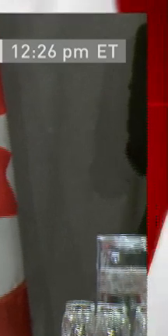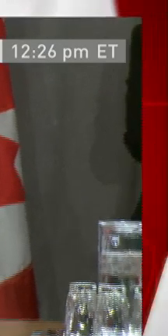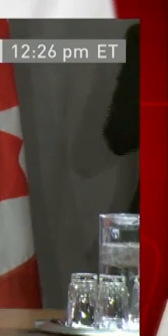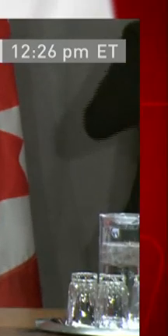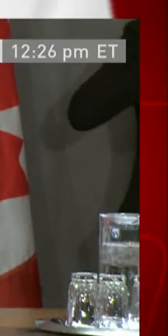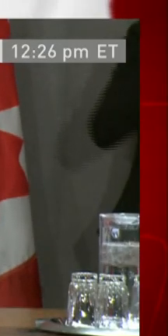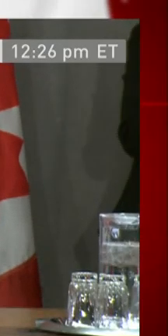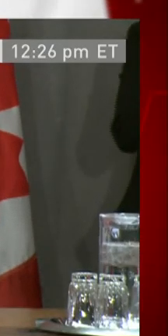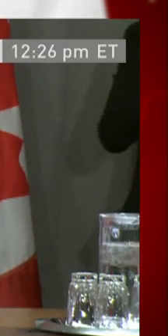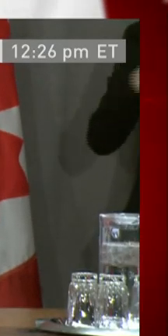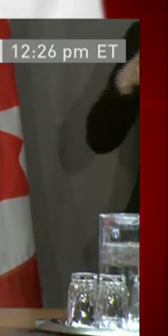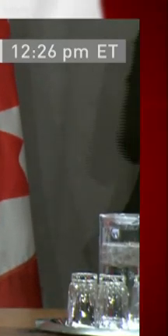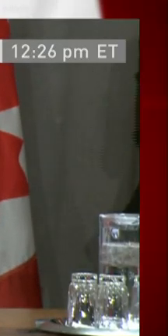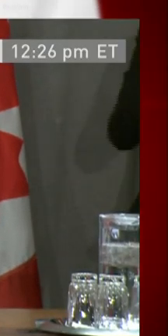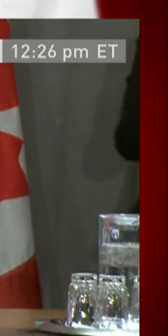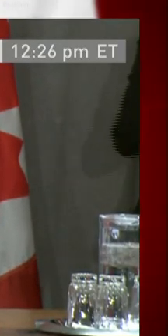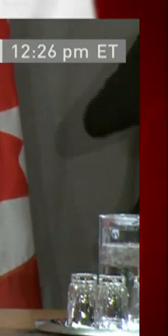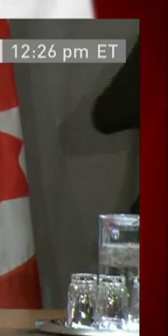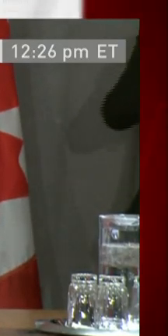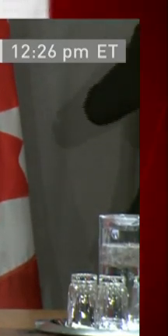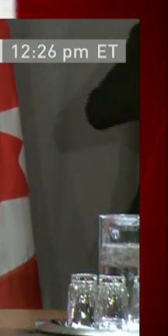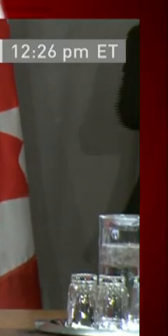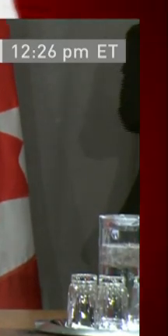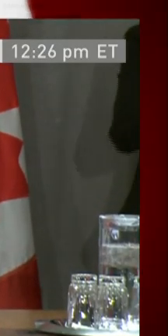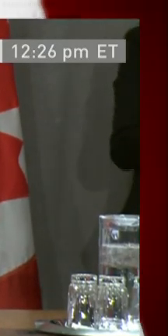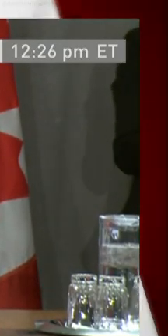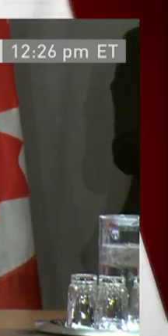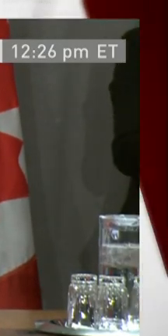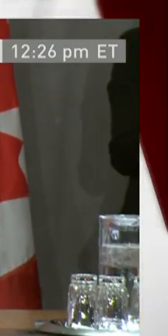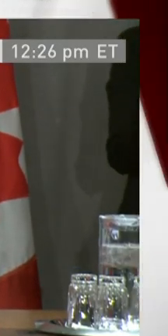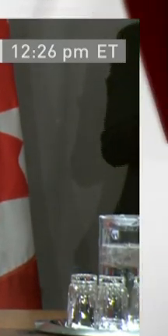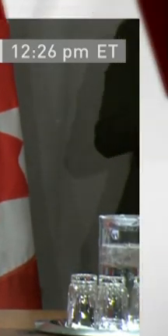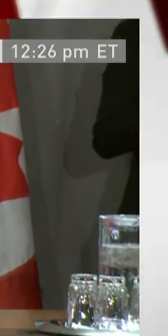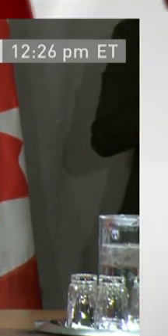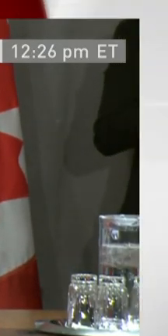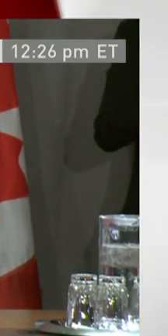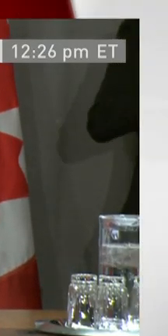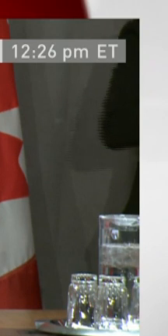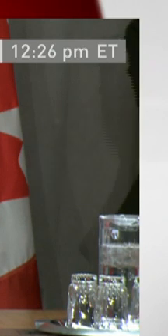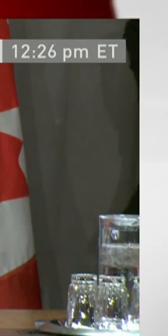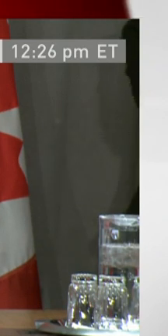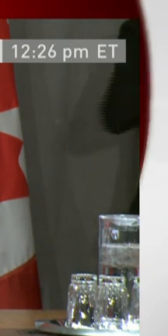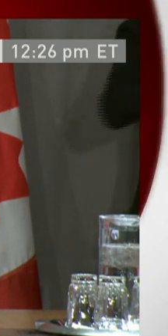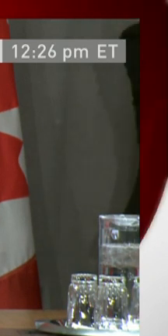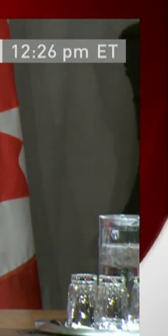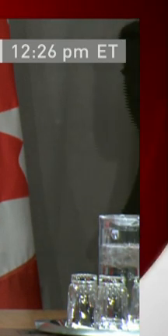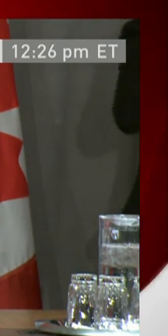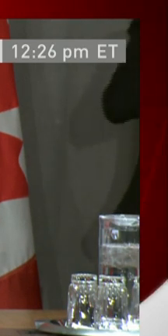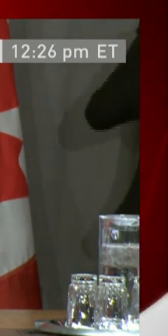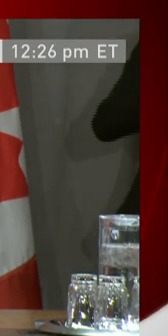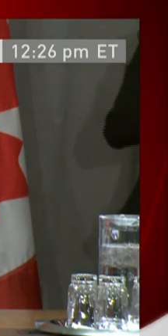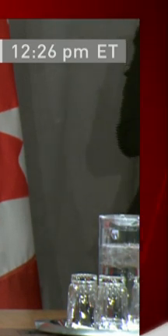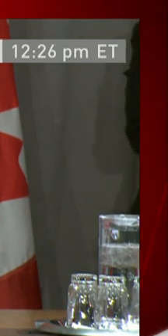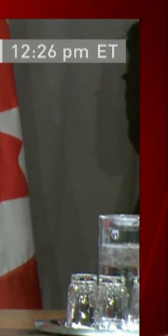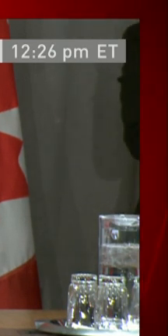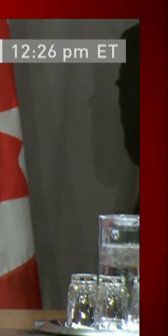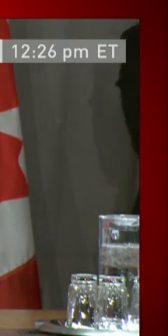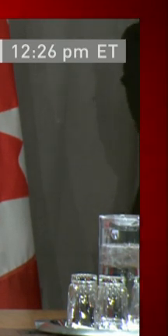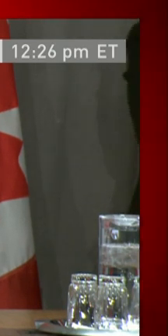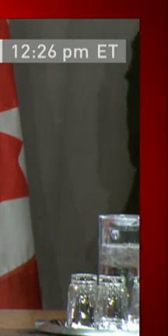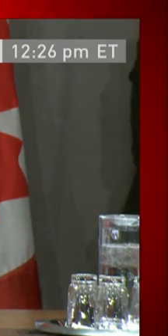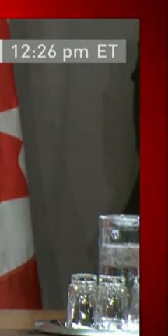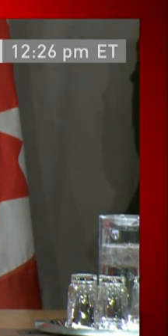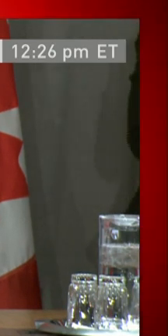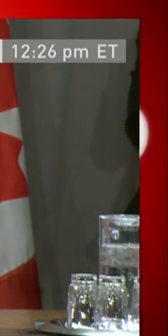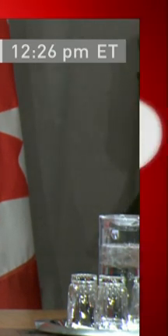the virtual the Skyping is working extraordinarily well. My compliments to Bell Canada. I had a couple. I was